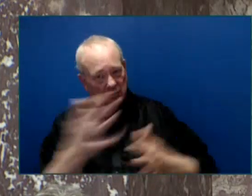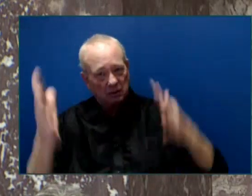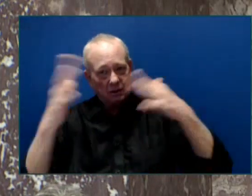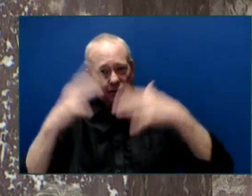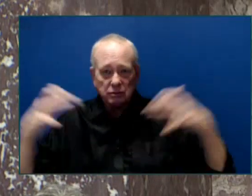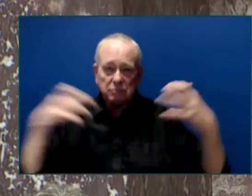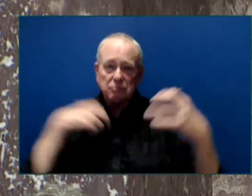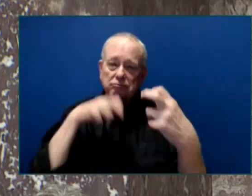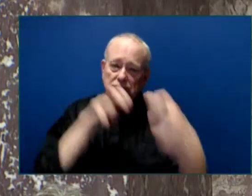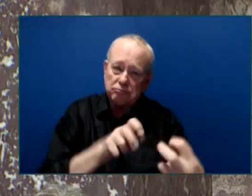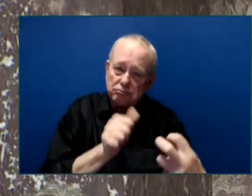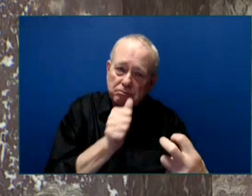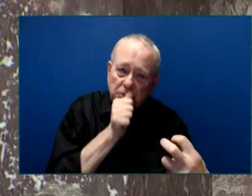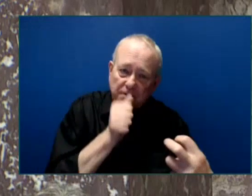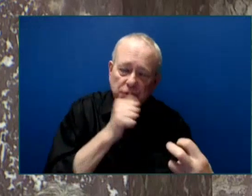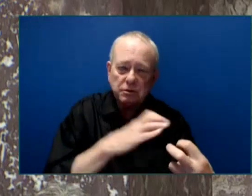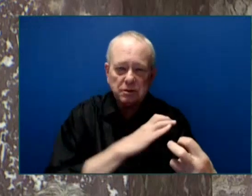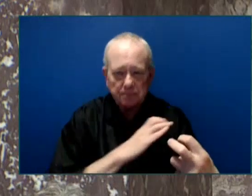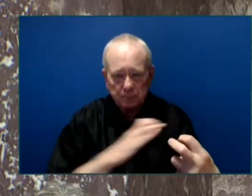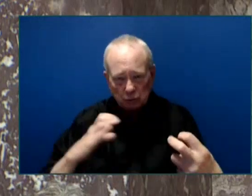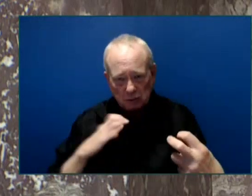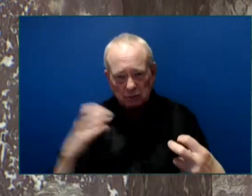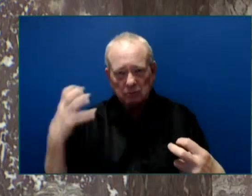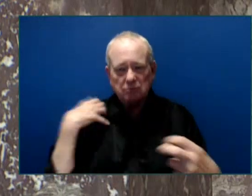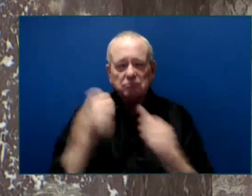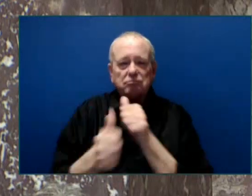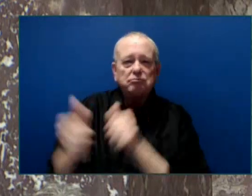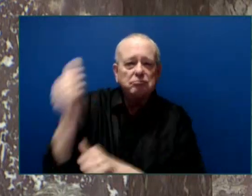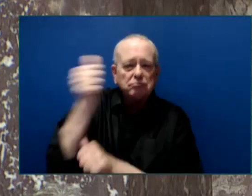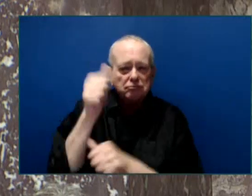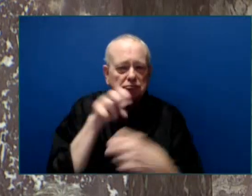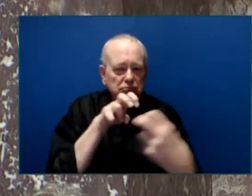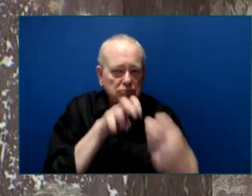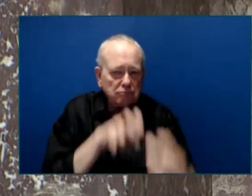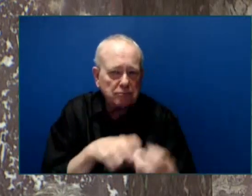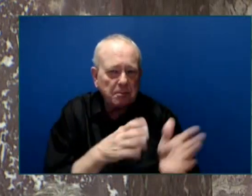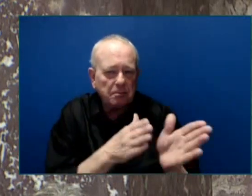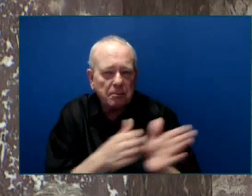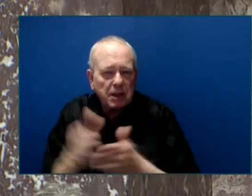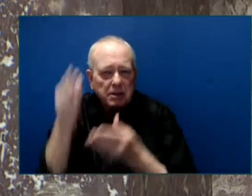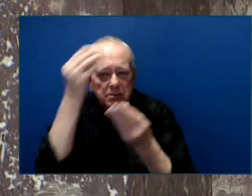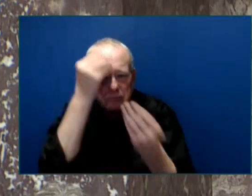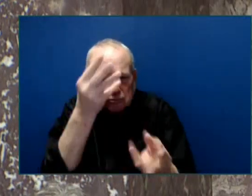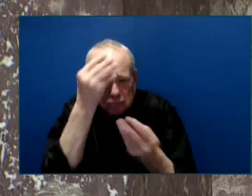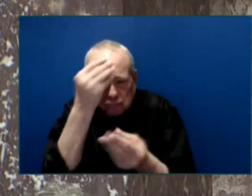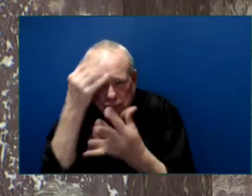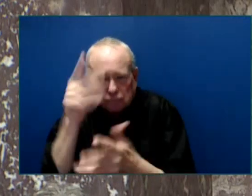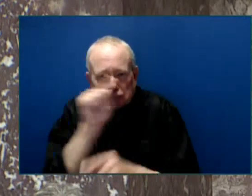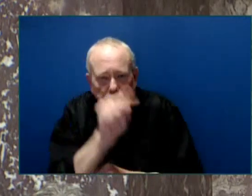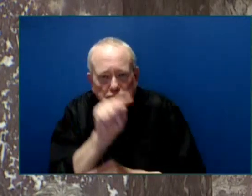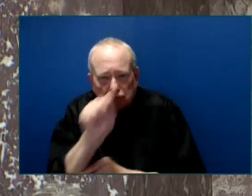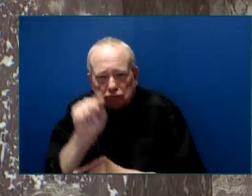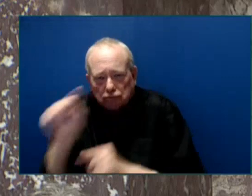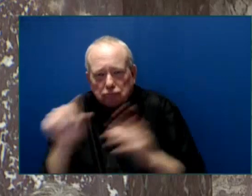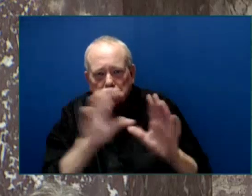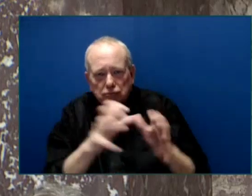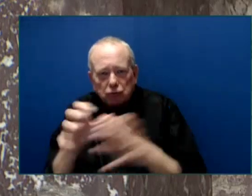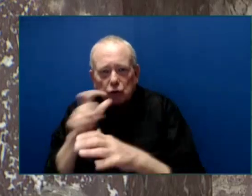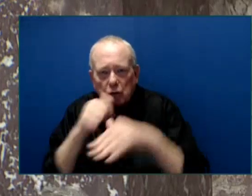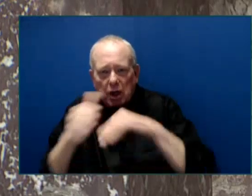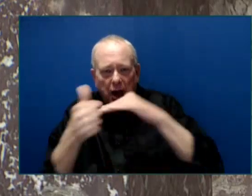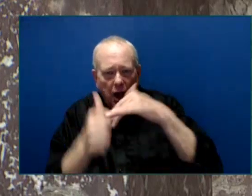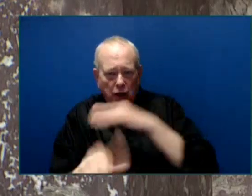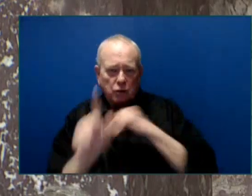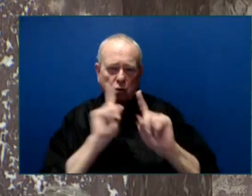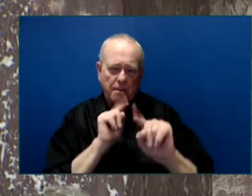with the Privacy Commissioner our plan to inform certain entities that are named in the report, our time frame of how we're proceeding to